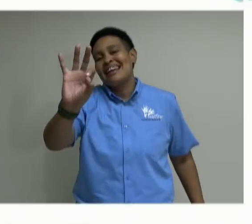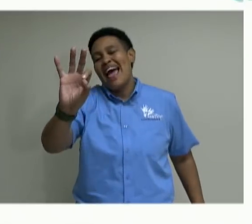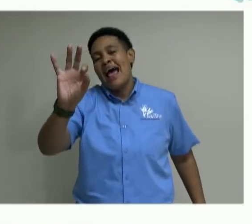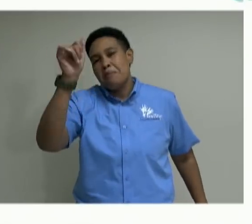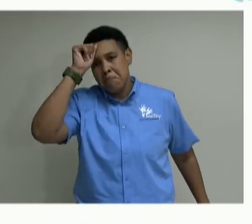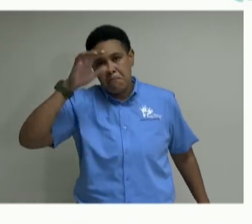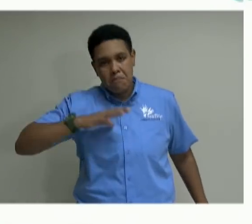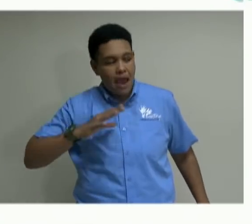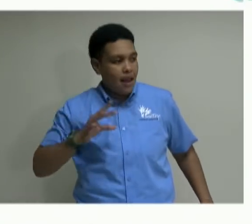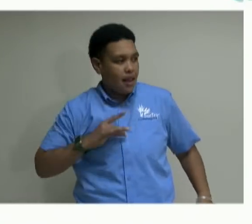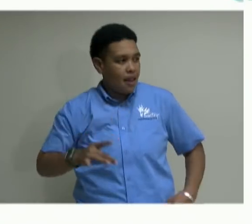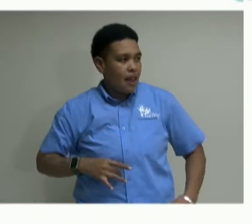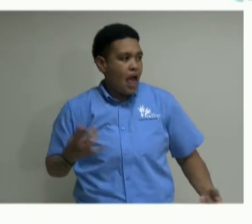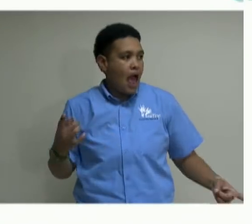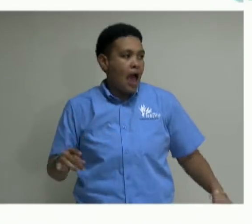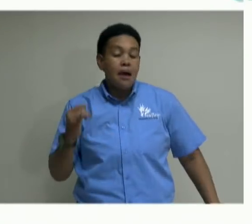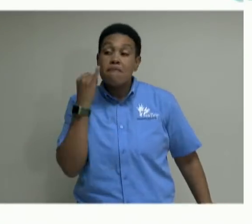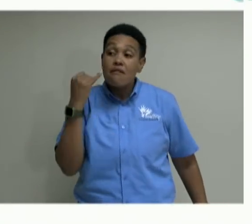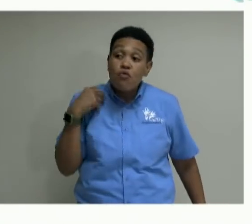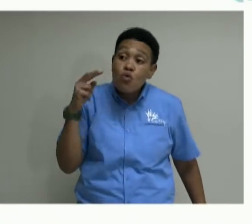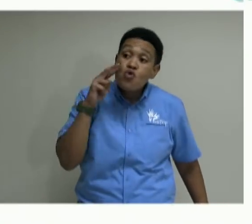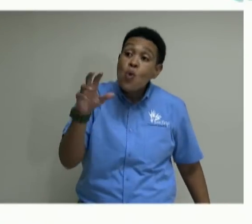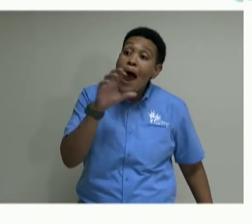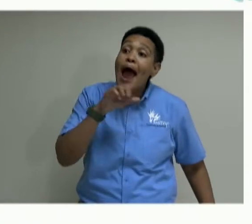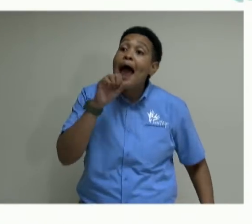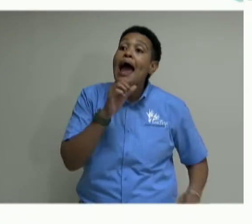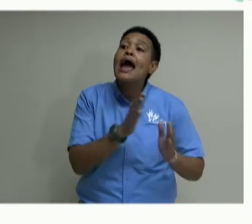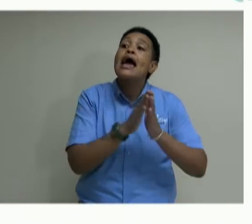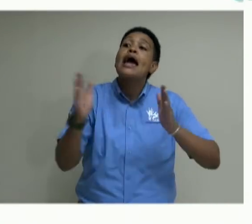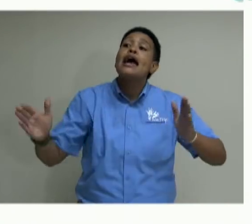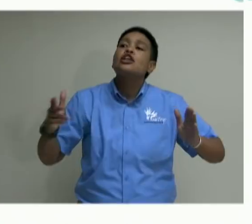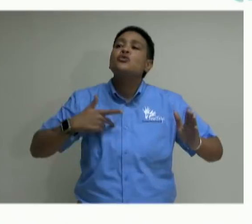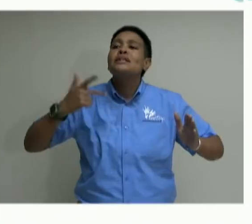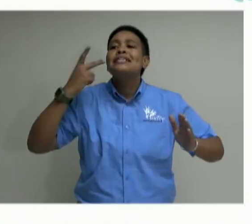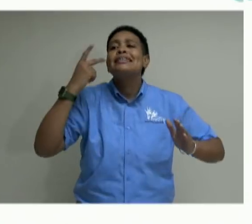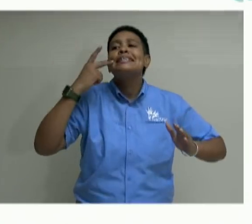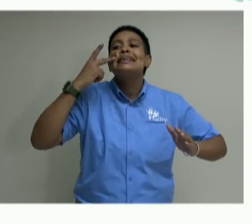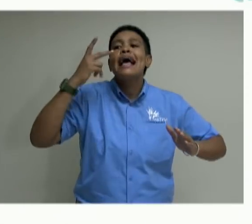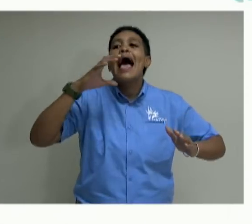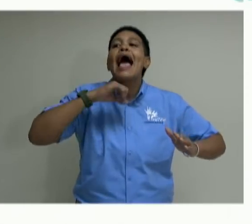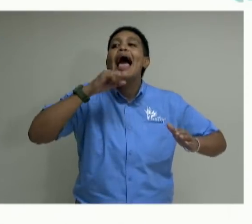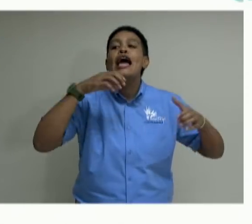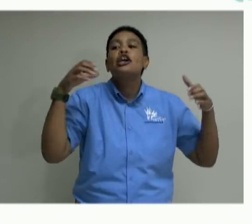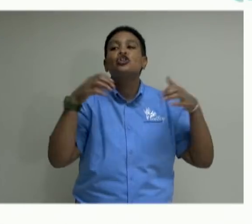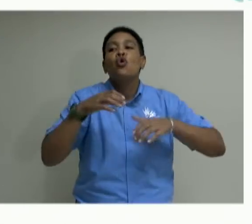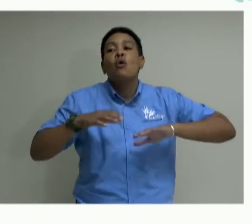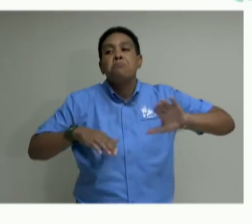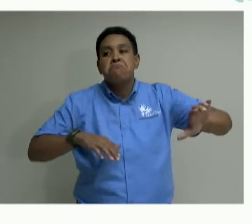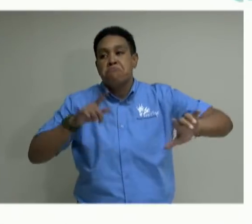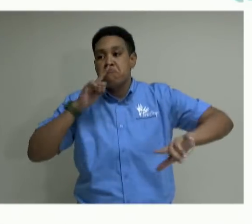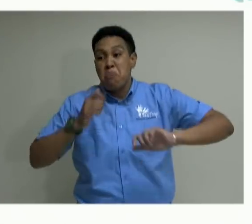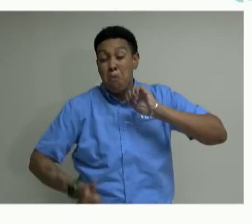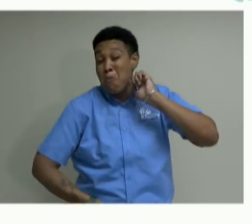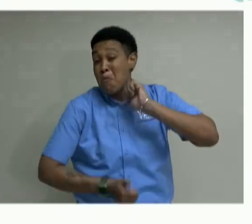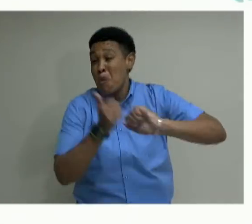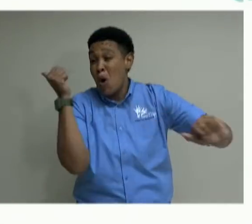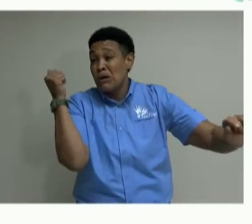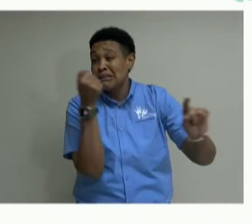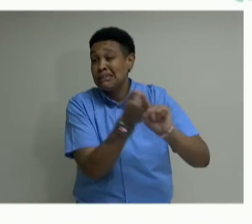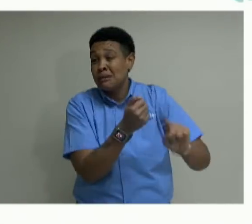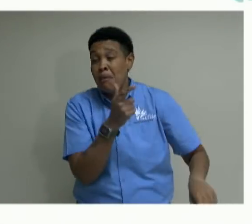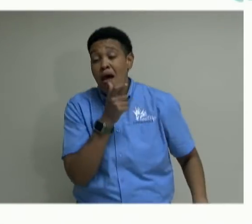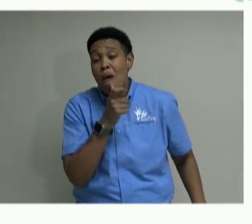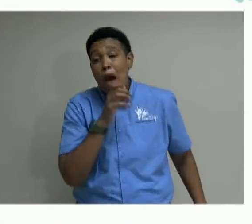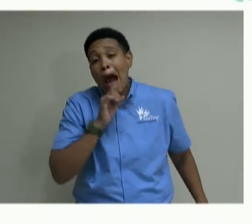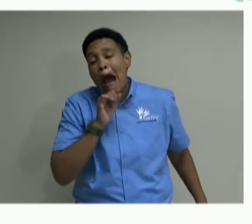2,589 males. If we look at the age group, we would also see that the age group that is most affected